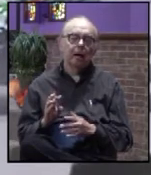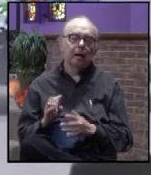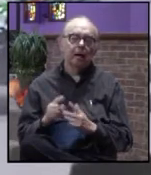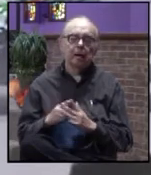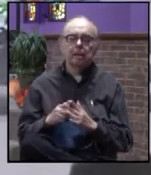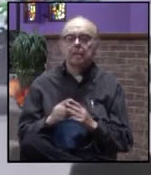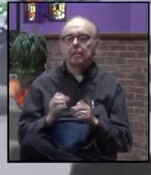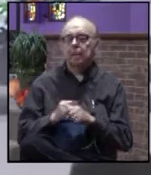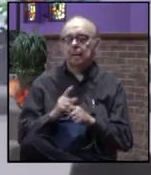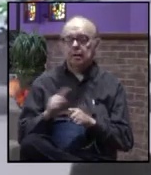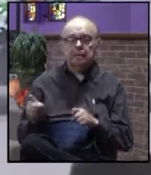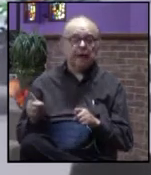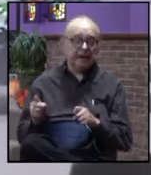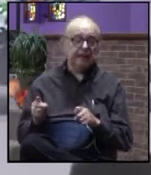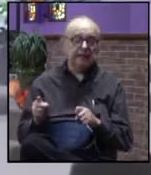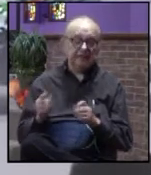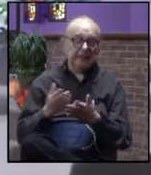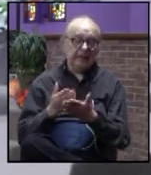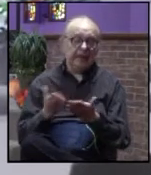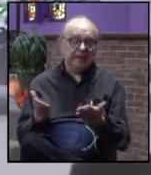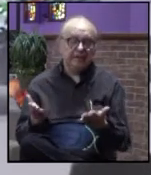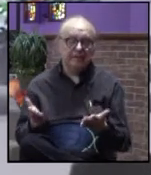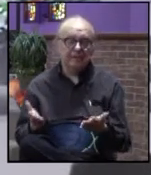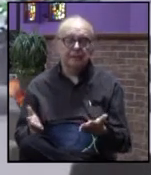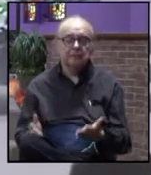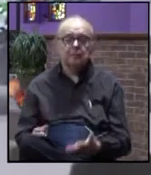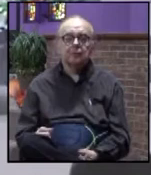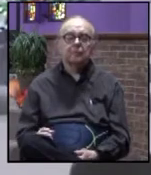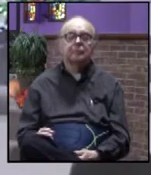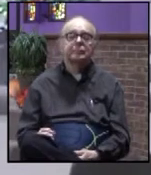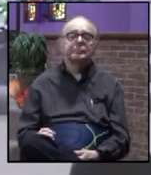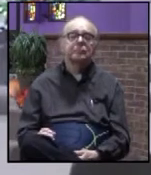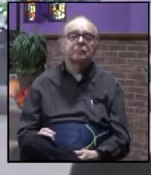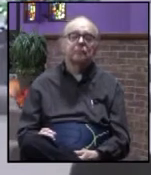started making these little things.